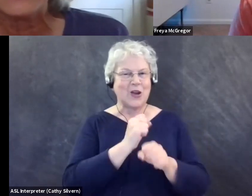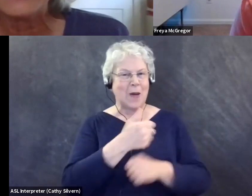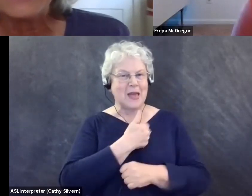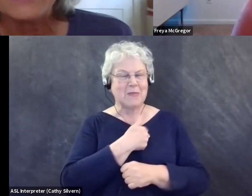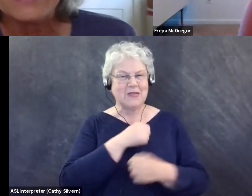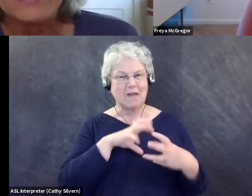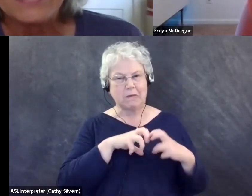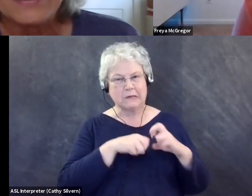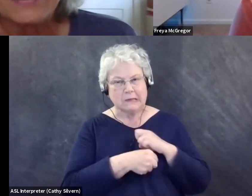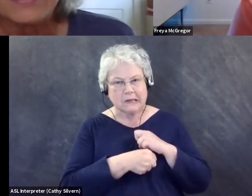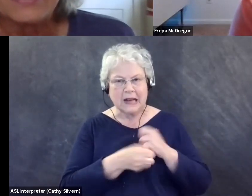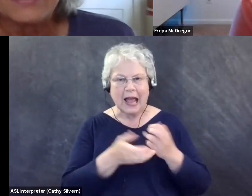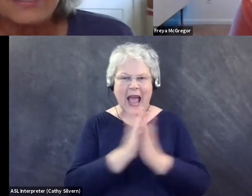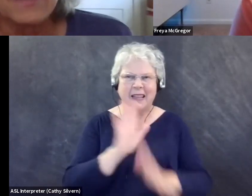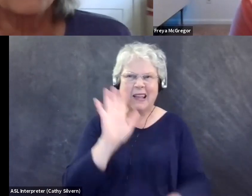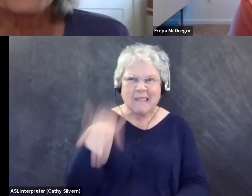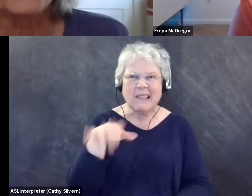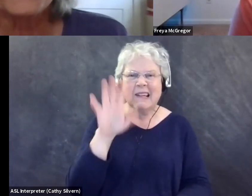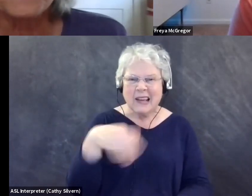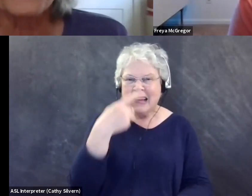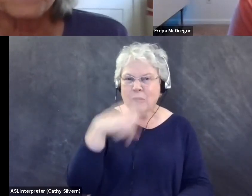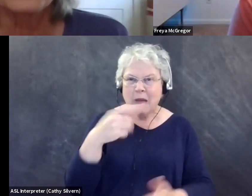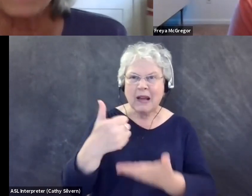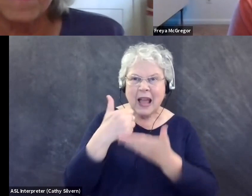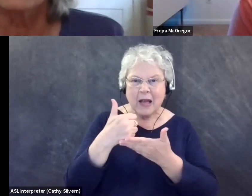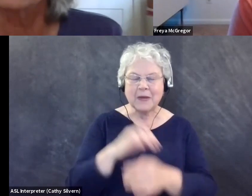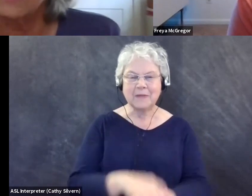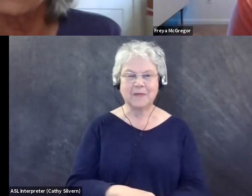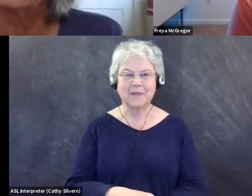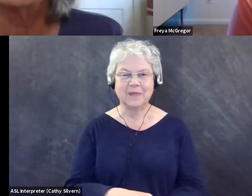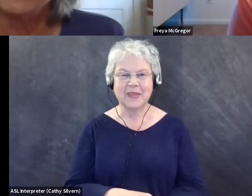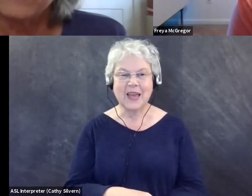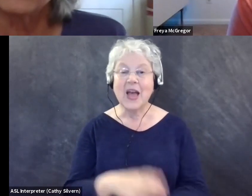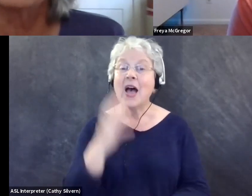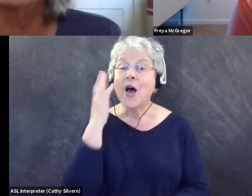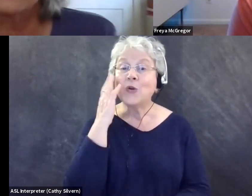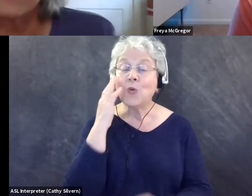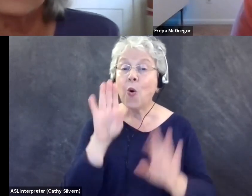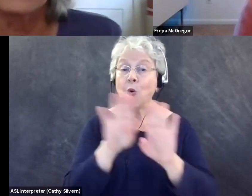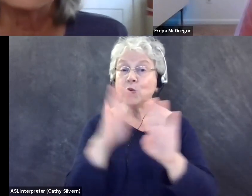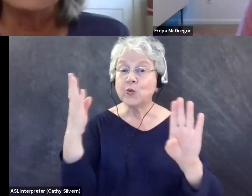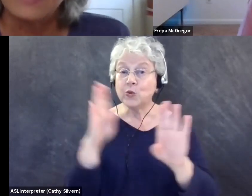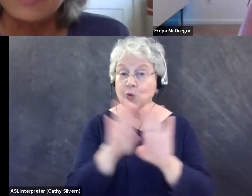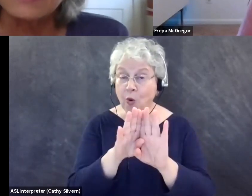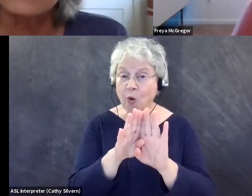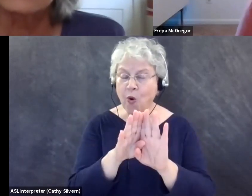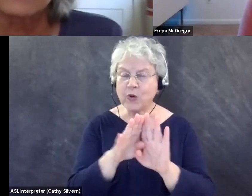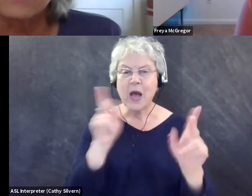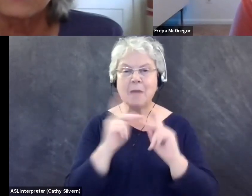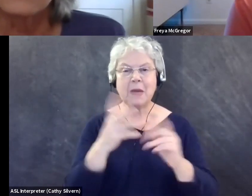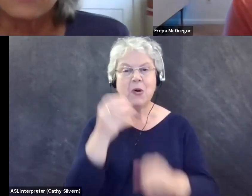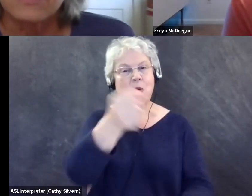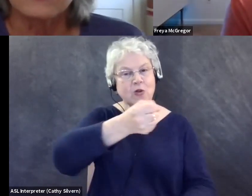What about, what about doors? I know doors are an interesting thing. Folks wanting to hold doors open for people in wheelchairs to be helpful.